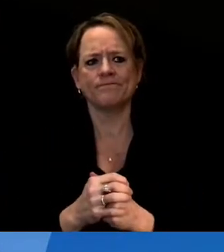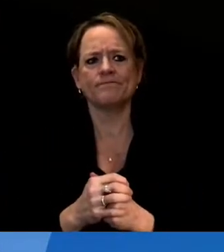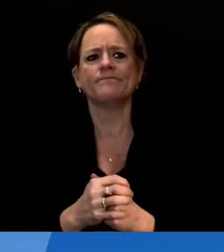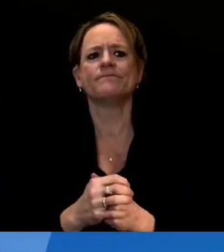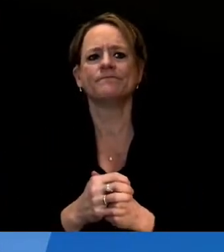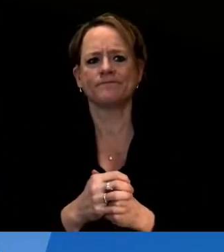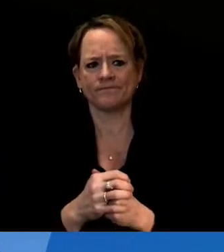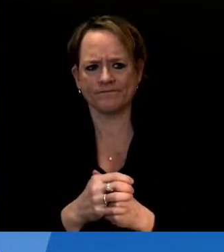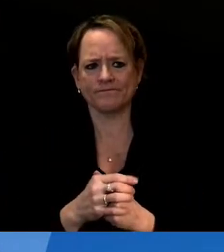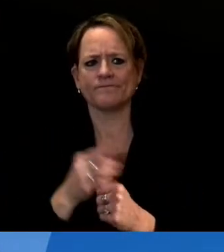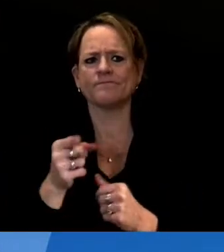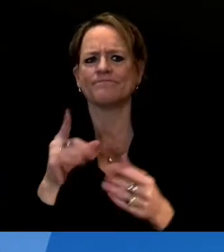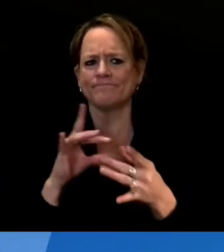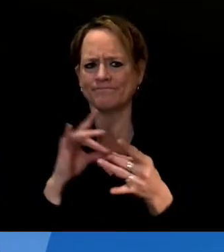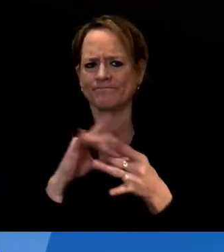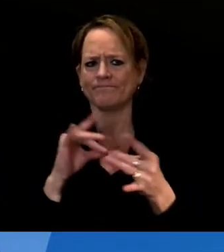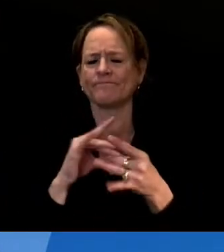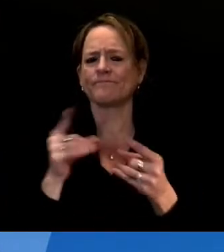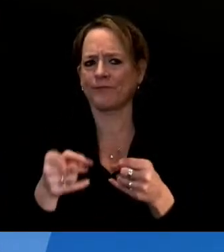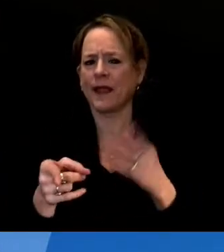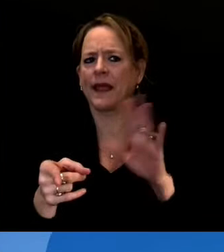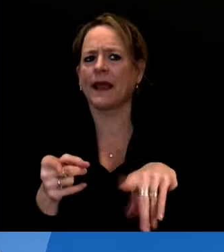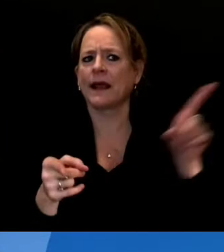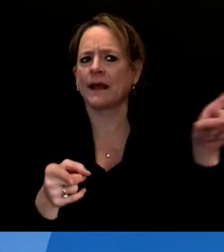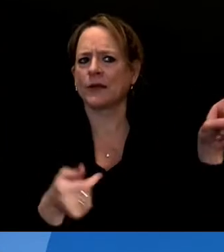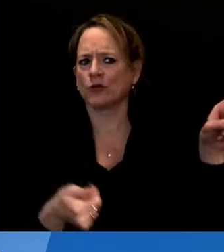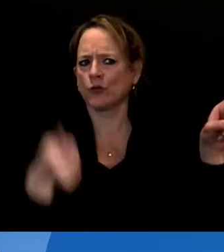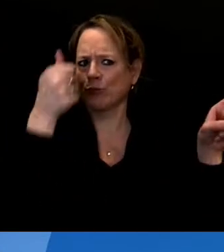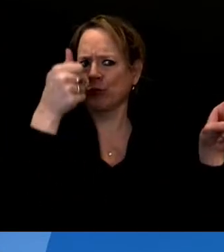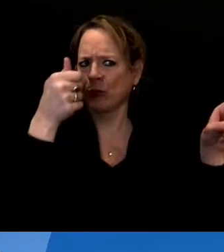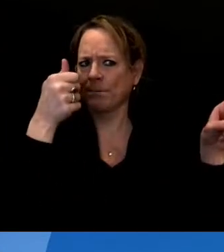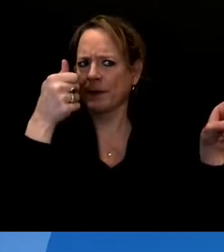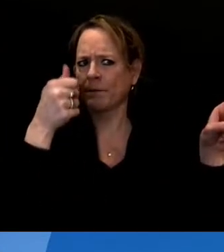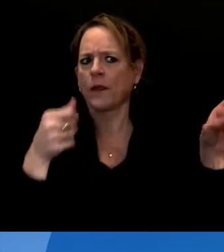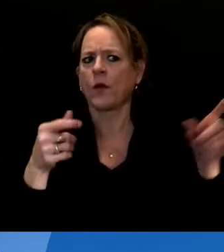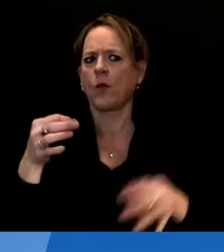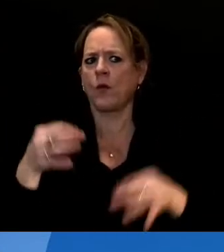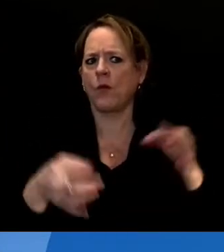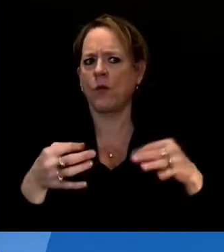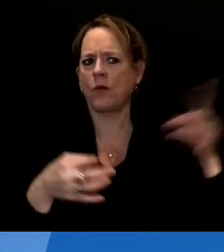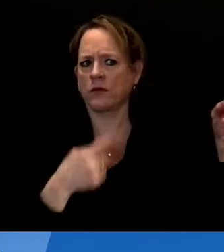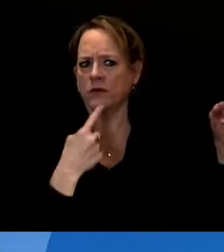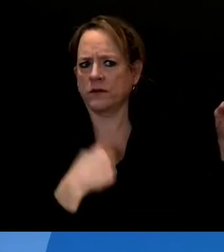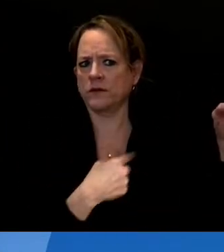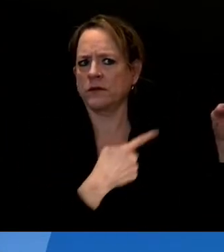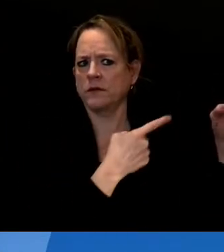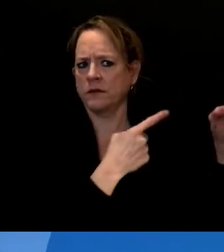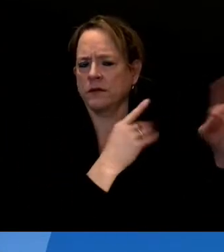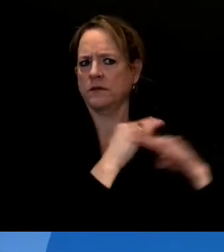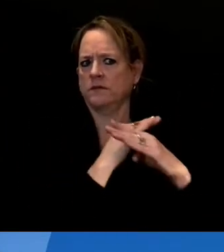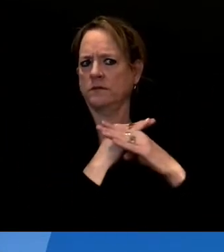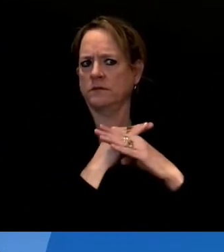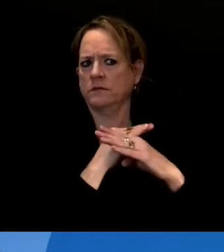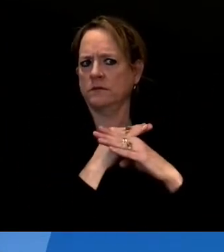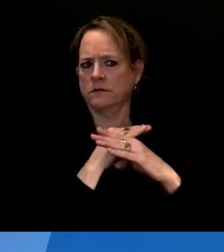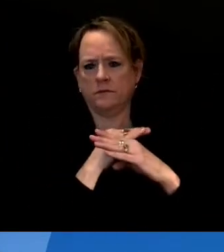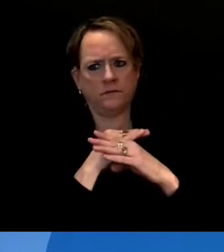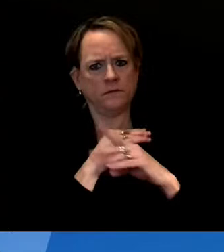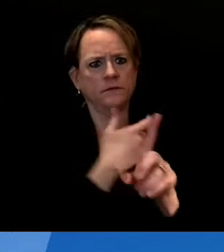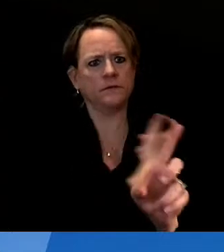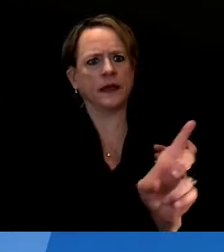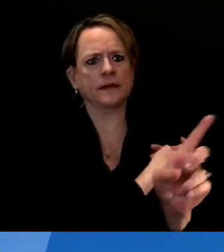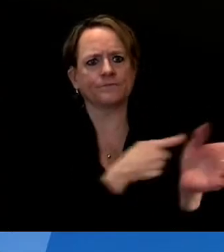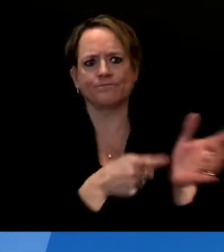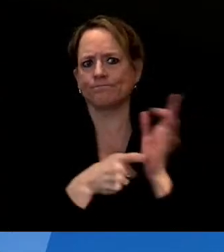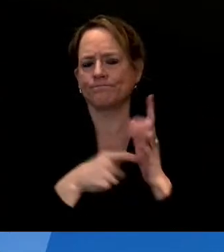blocked the COVID vaccine mandates for businesses from being enforced. I was hoping maybe to get a quick